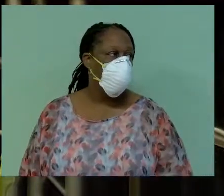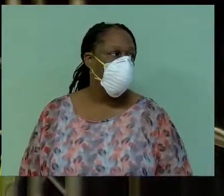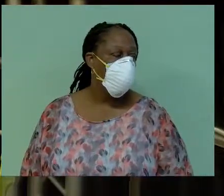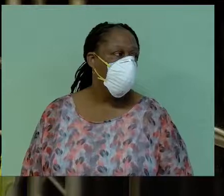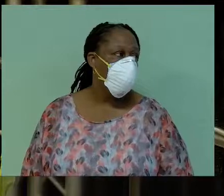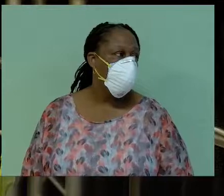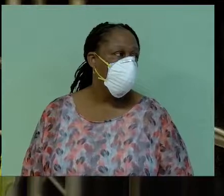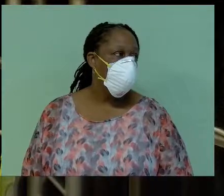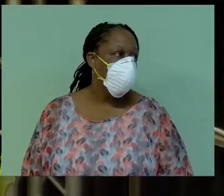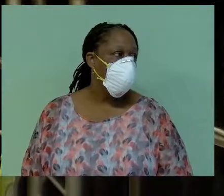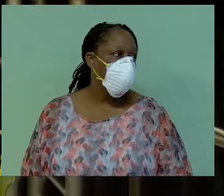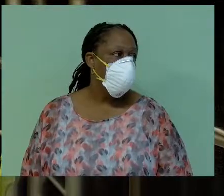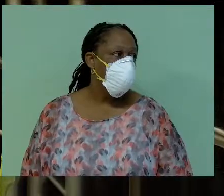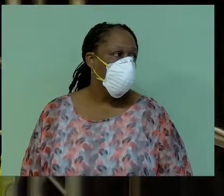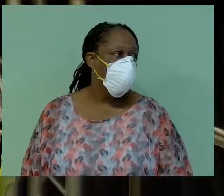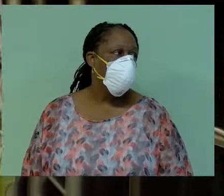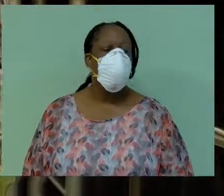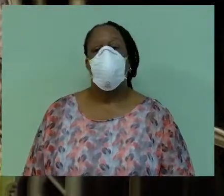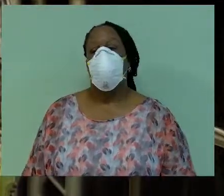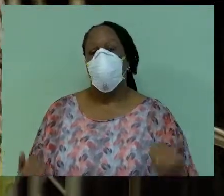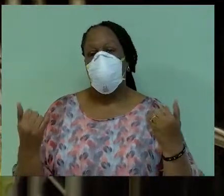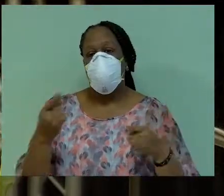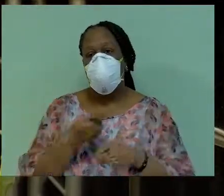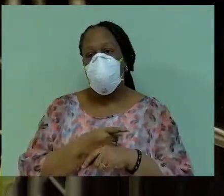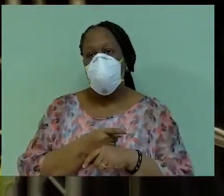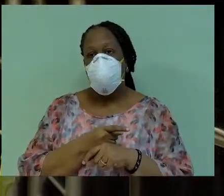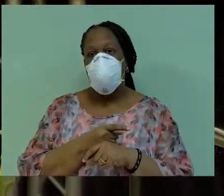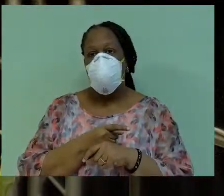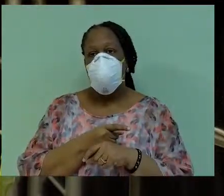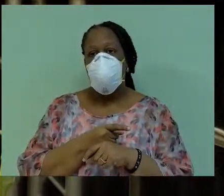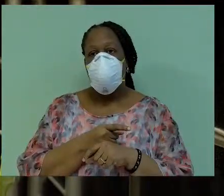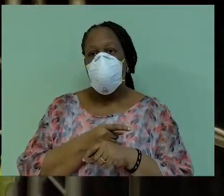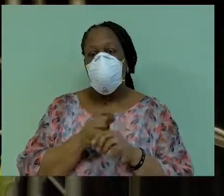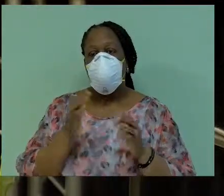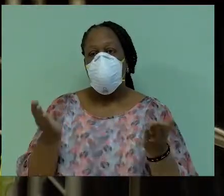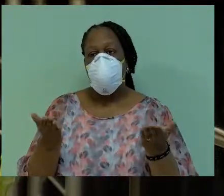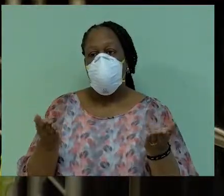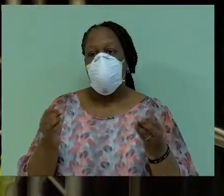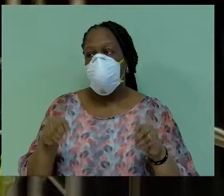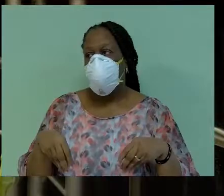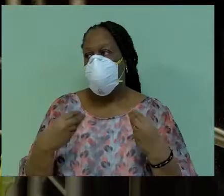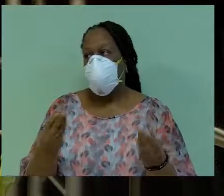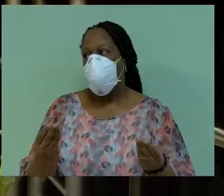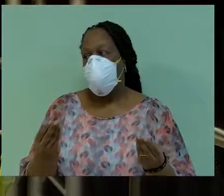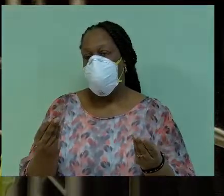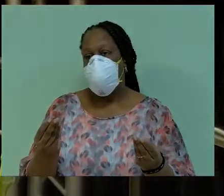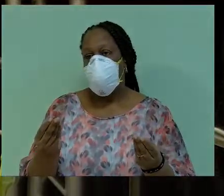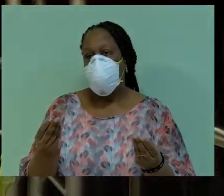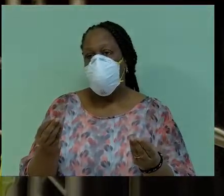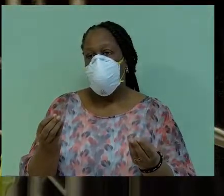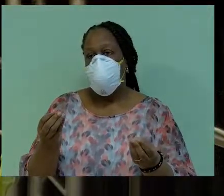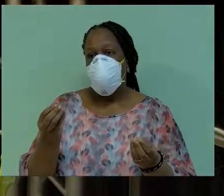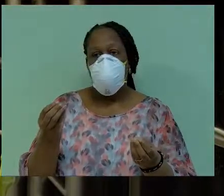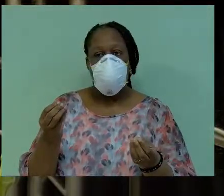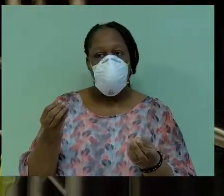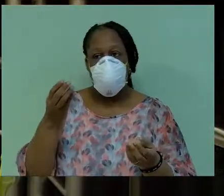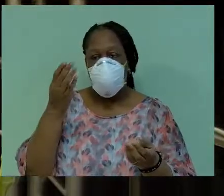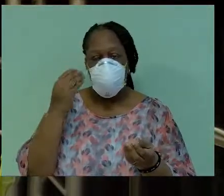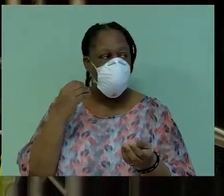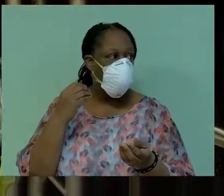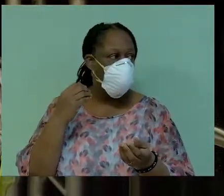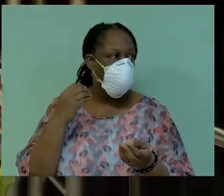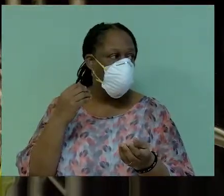I am here today to give some tips, provide some guidance, and some clarity around the misconceptions